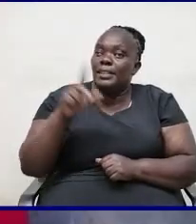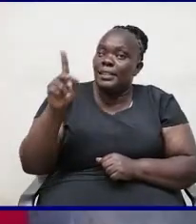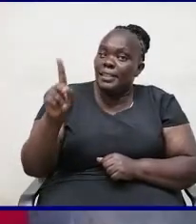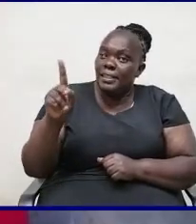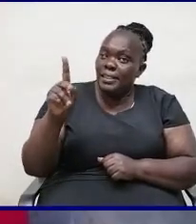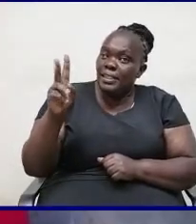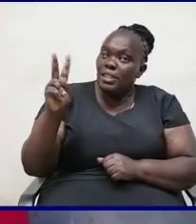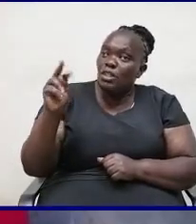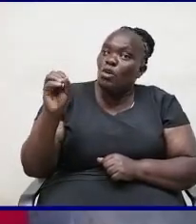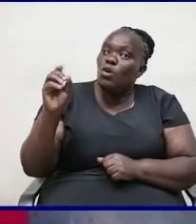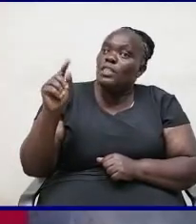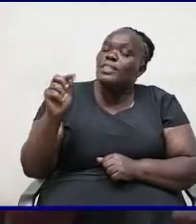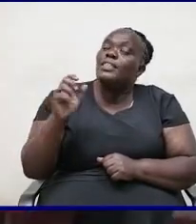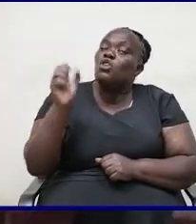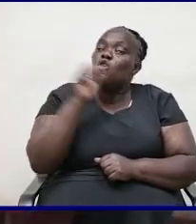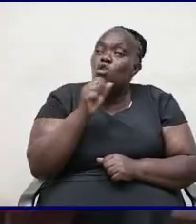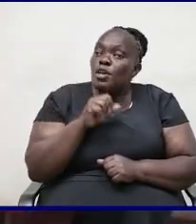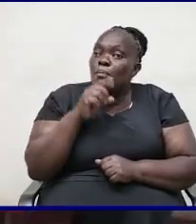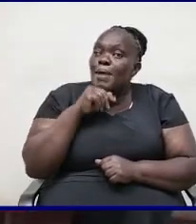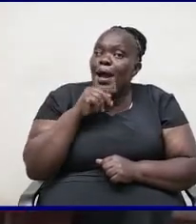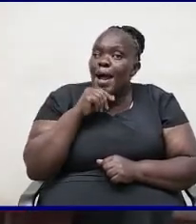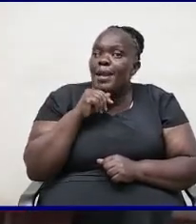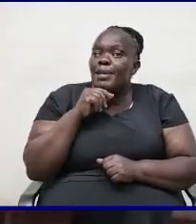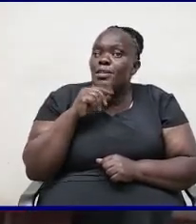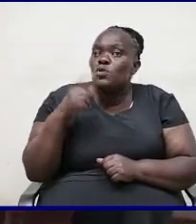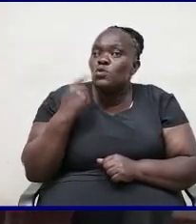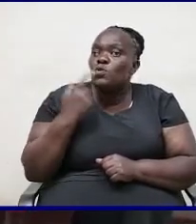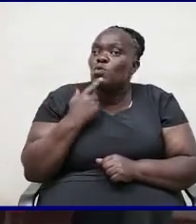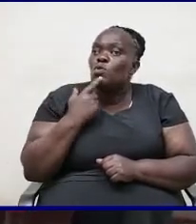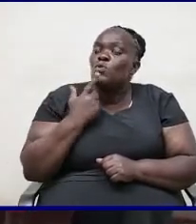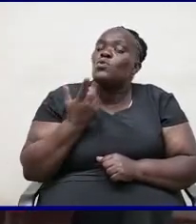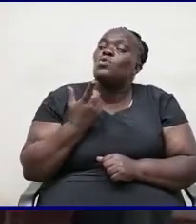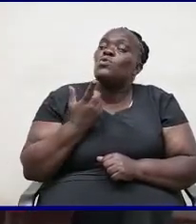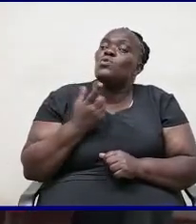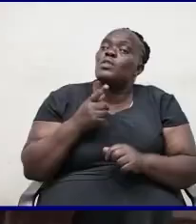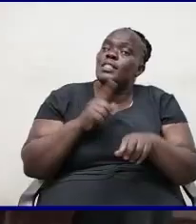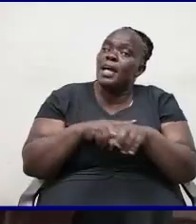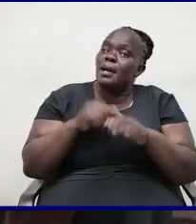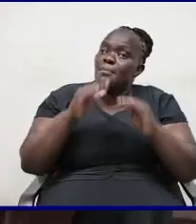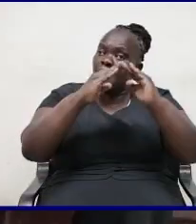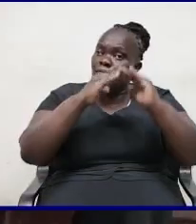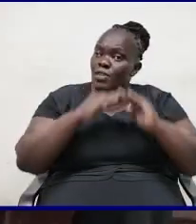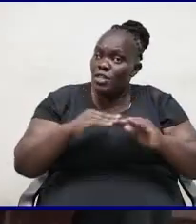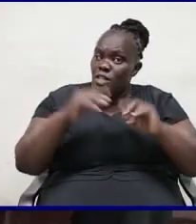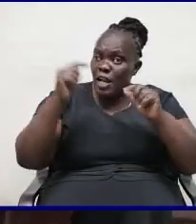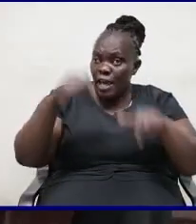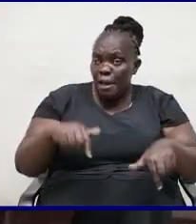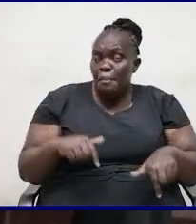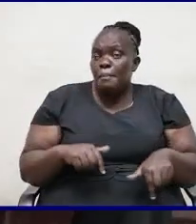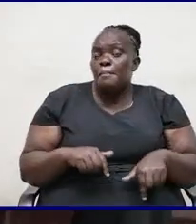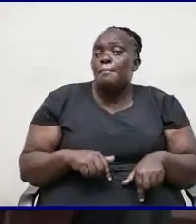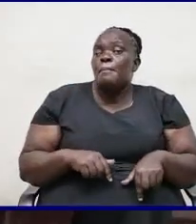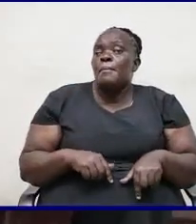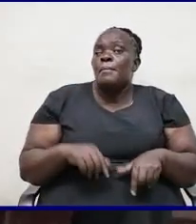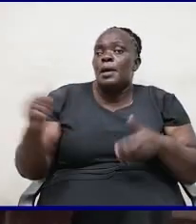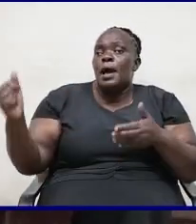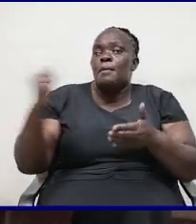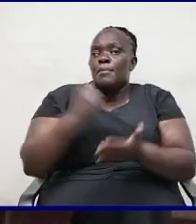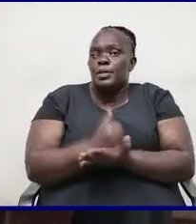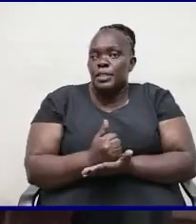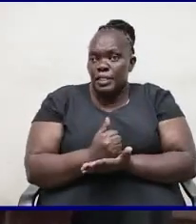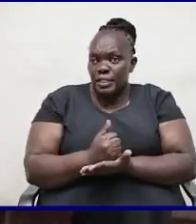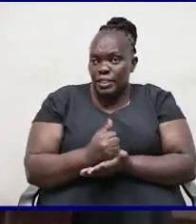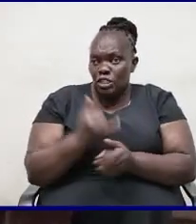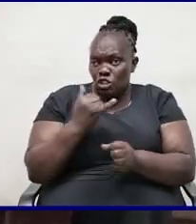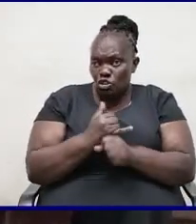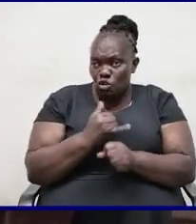loud of him, very famous old man. Yeah, the one who was yes. So clerk of Feka. So when the foundation came in, yes, I was appointed.